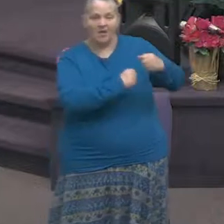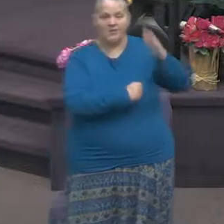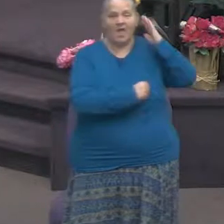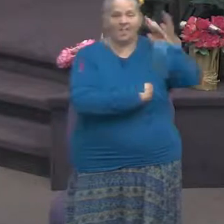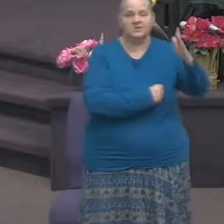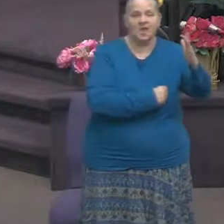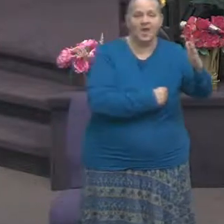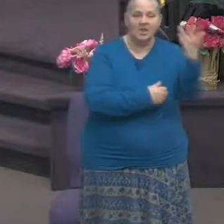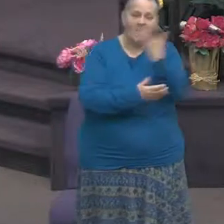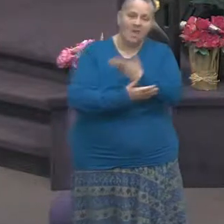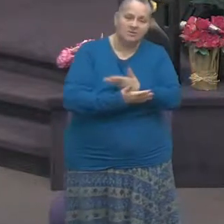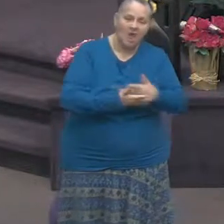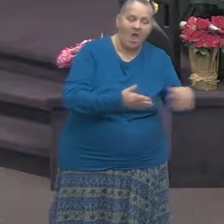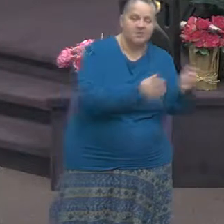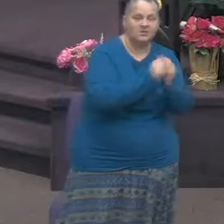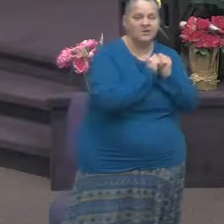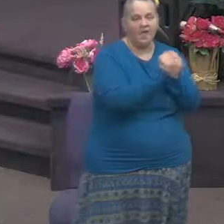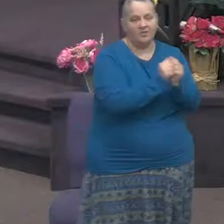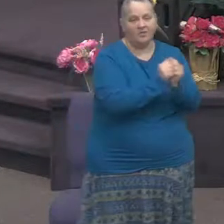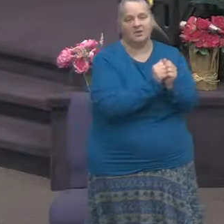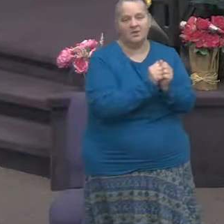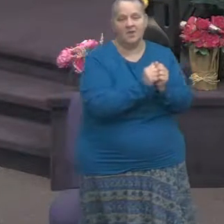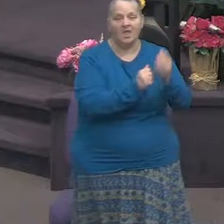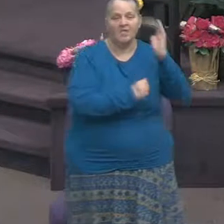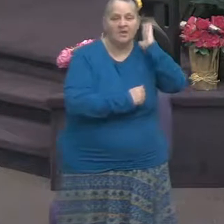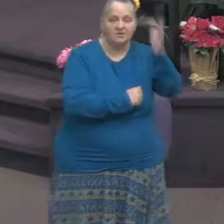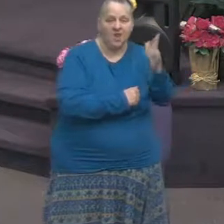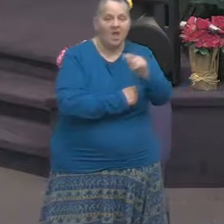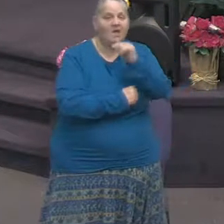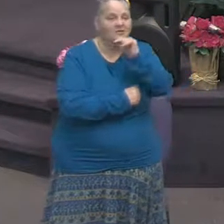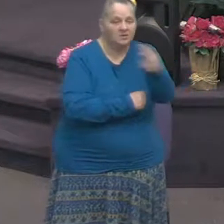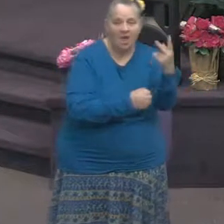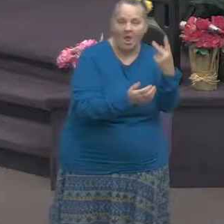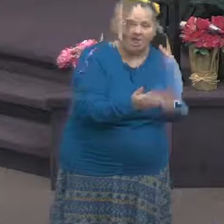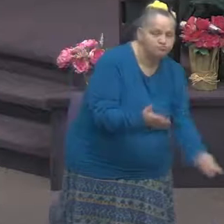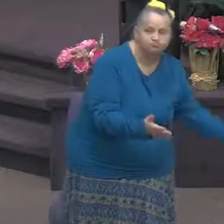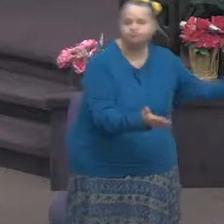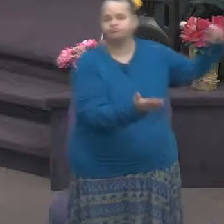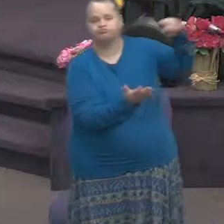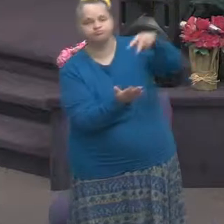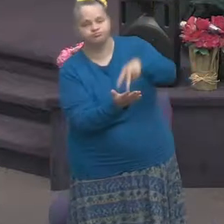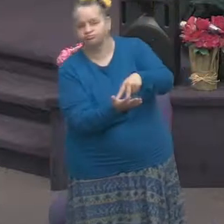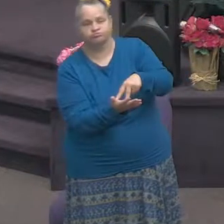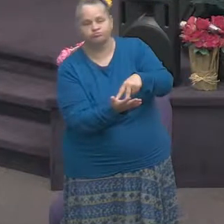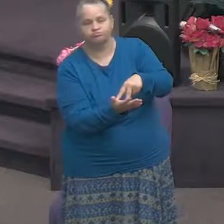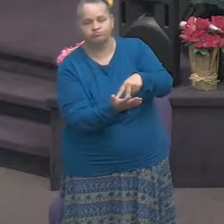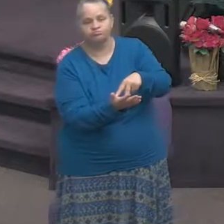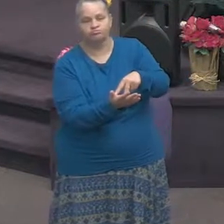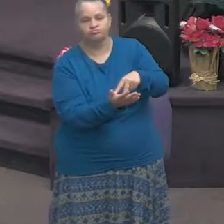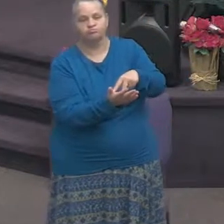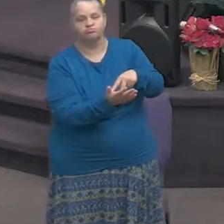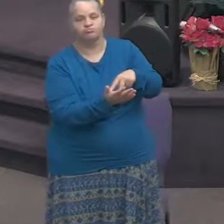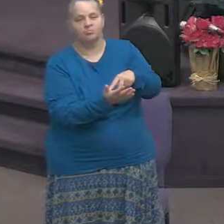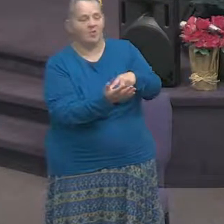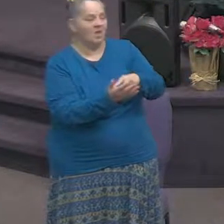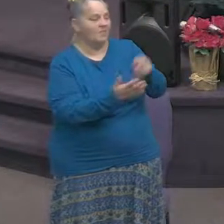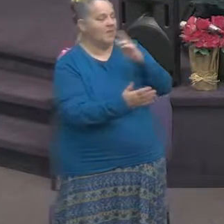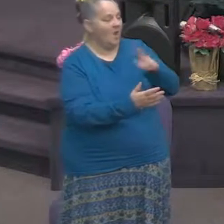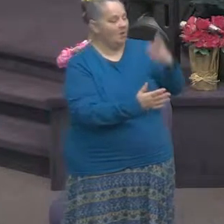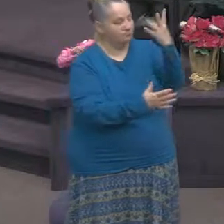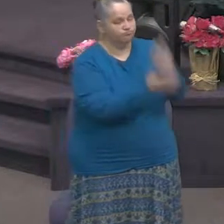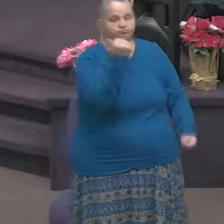They shall lie down together. They shall not rise. They